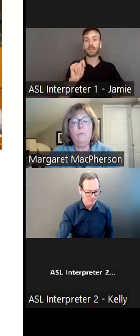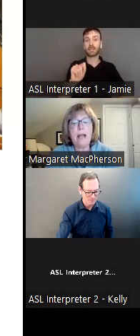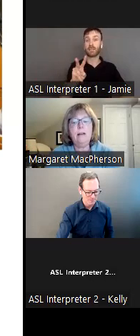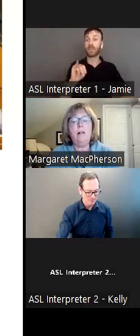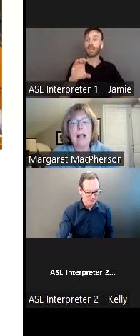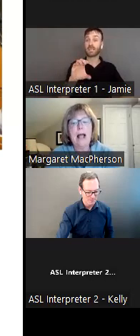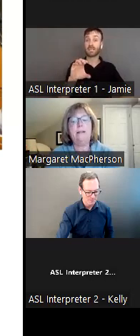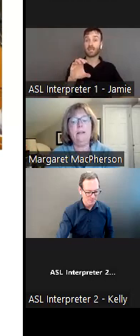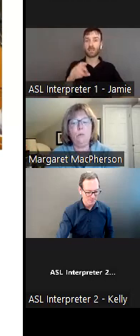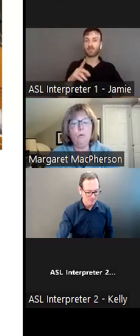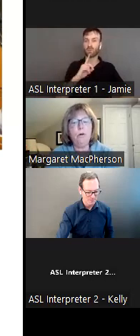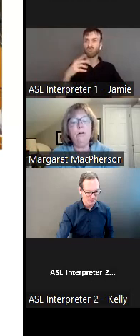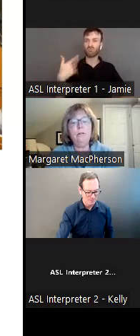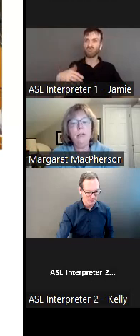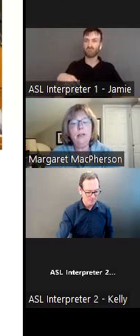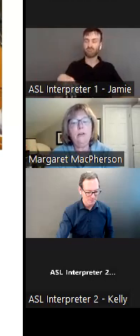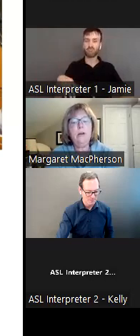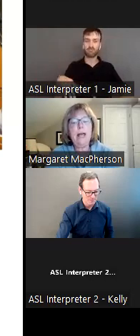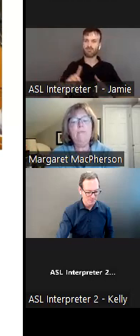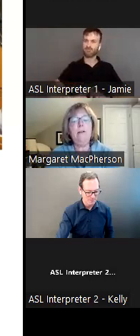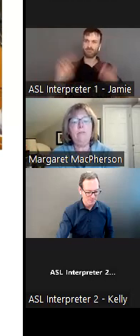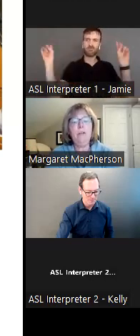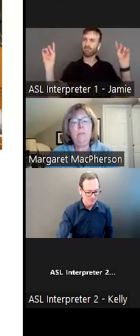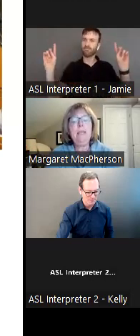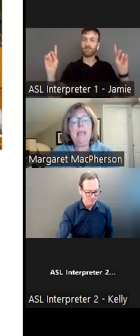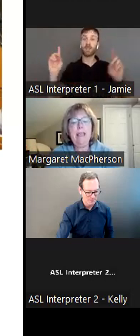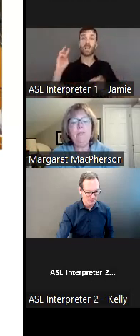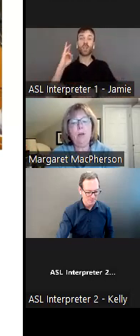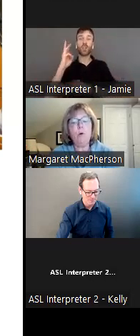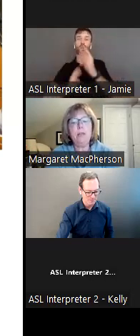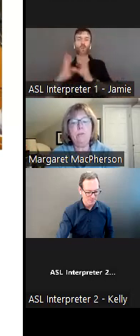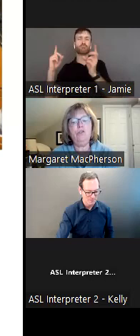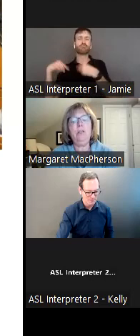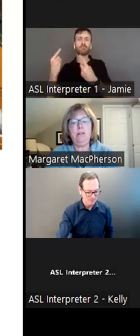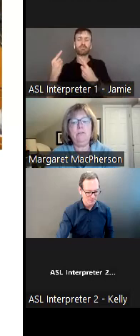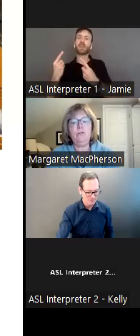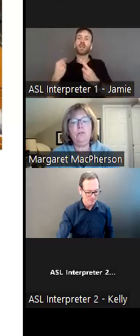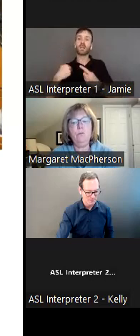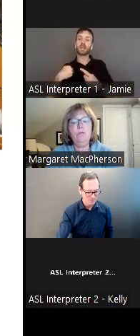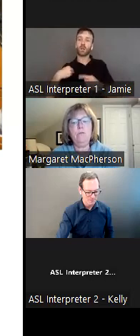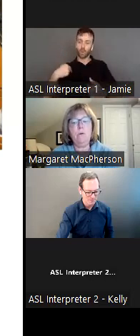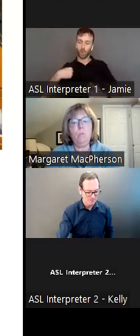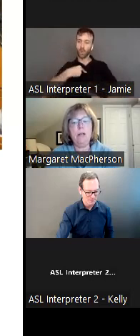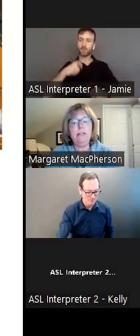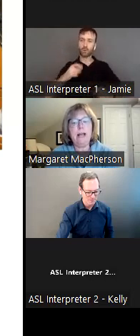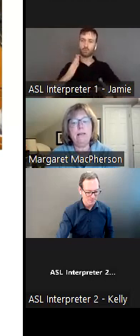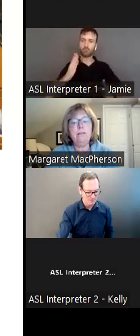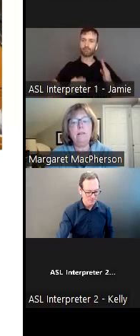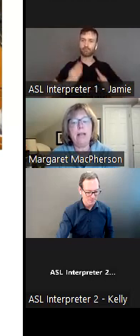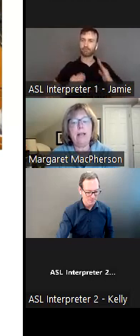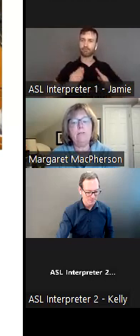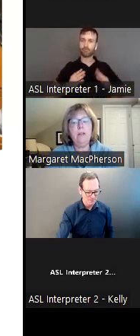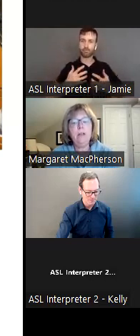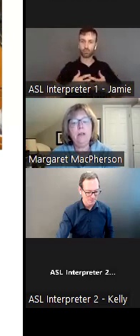is a radical act in a world that would have us behave like working machines, just moving from one task